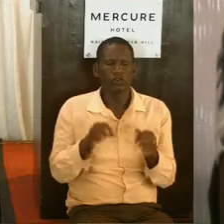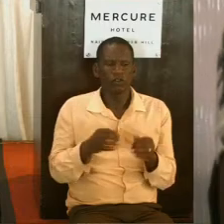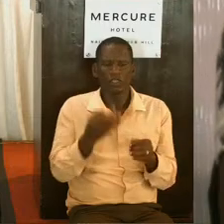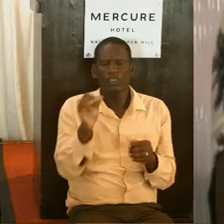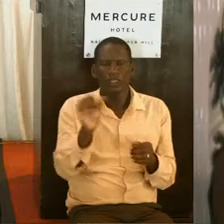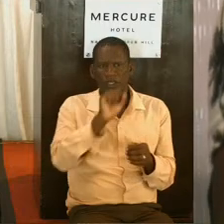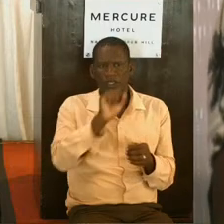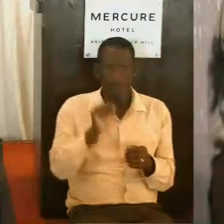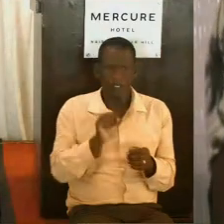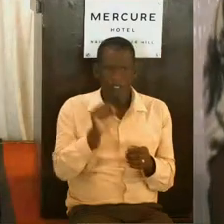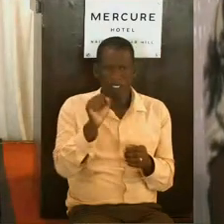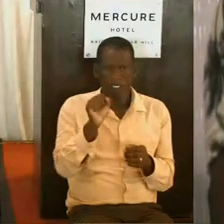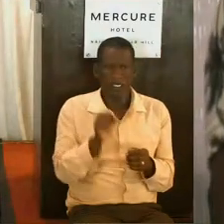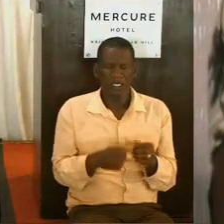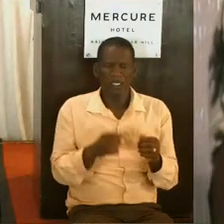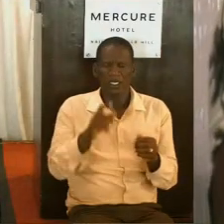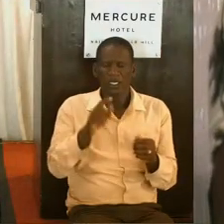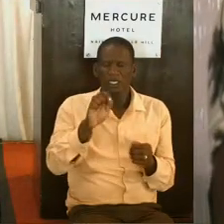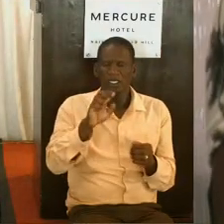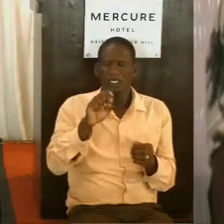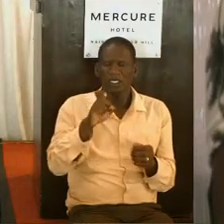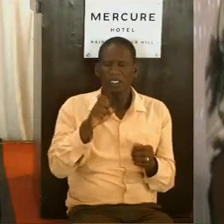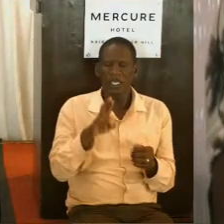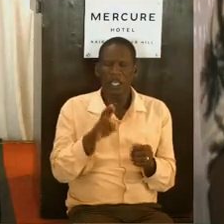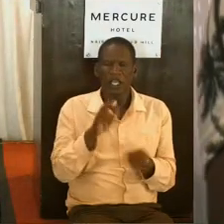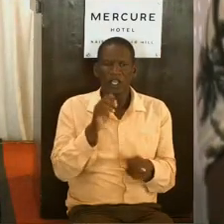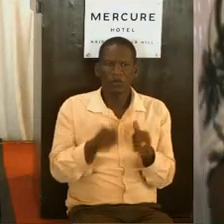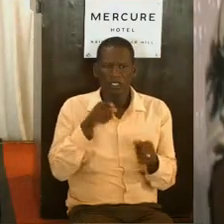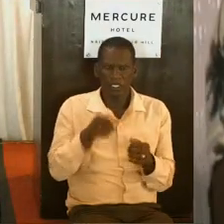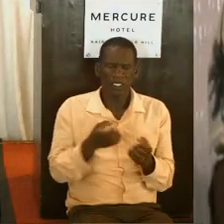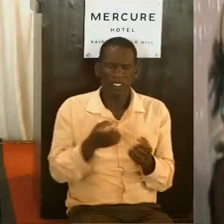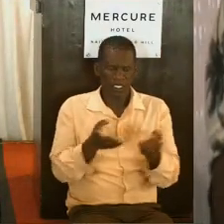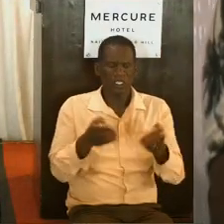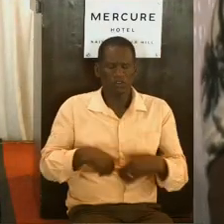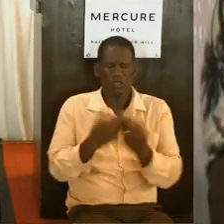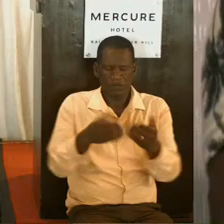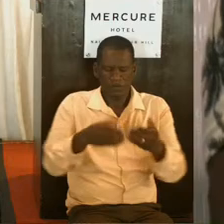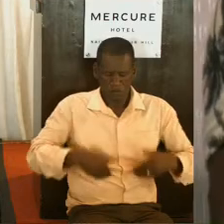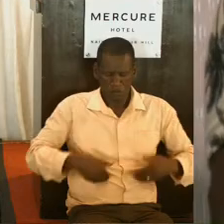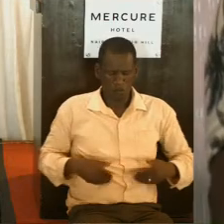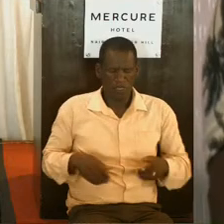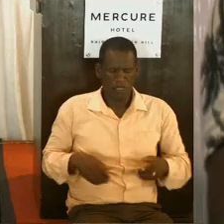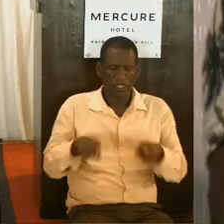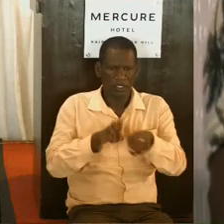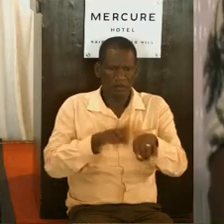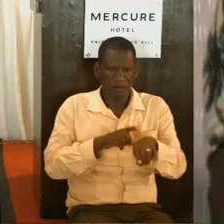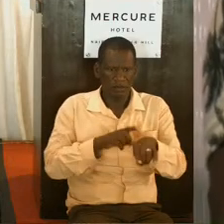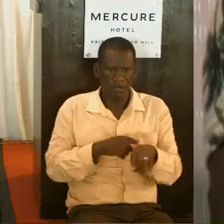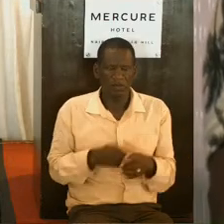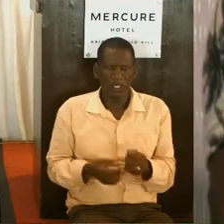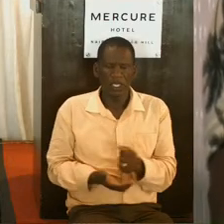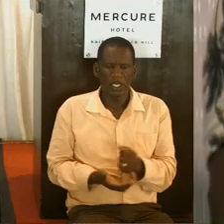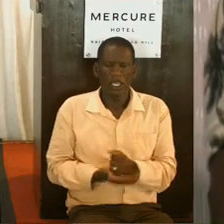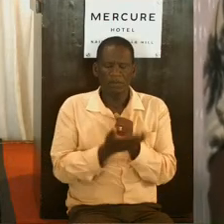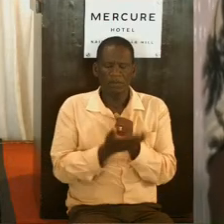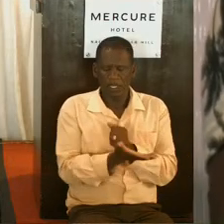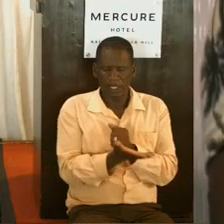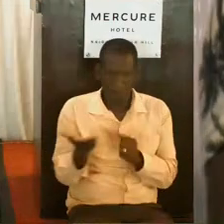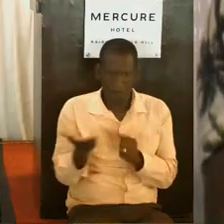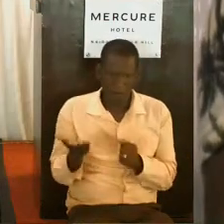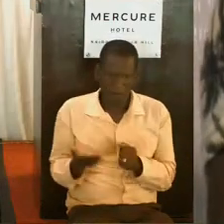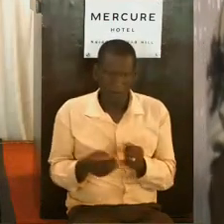30 percent tender which this needs to go to the young people at the same time helping them